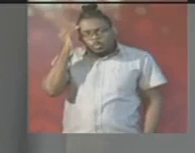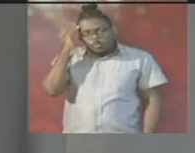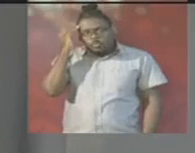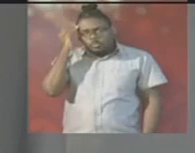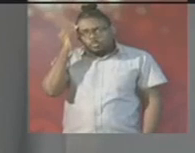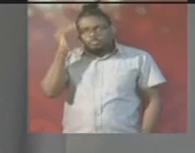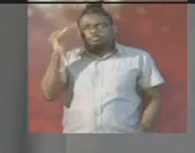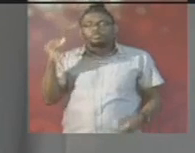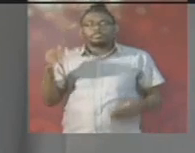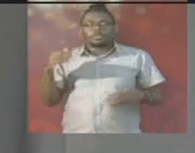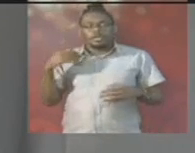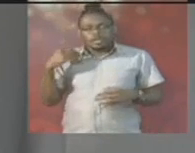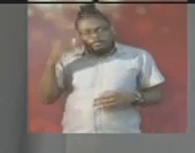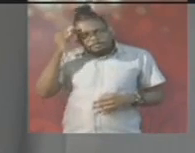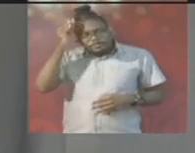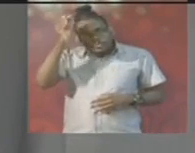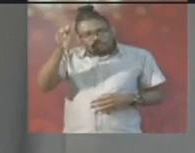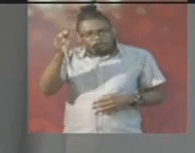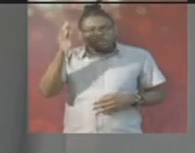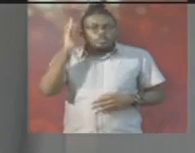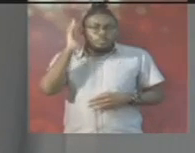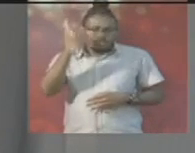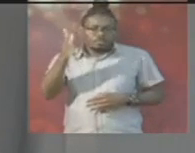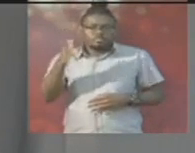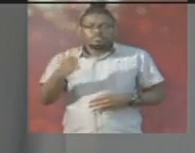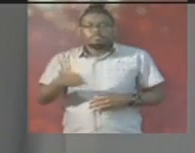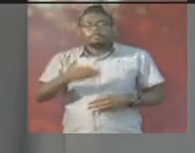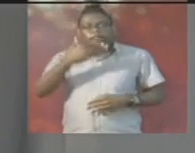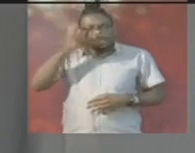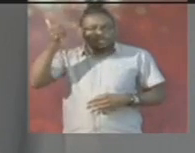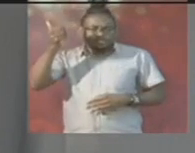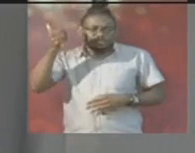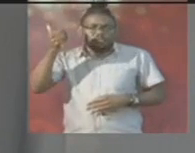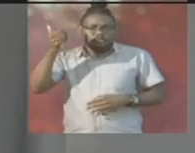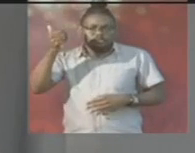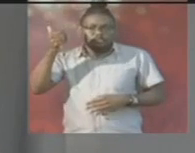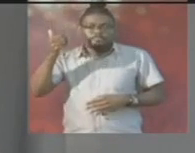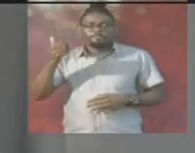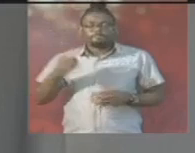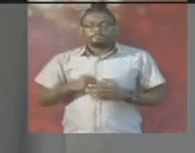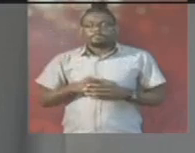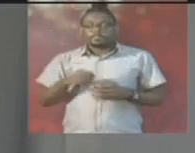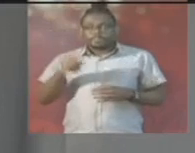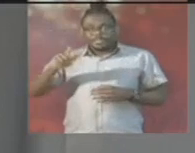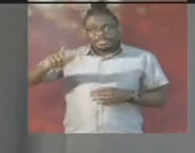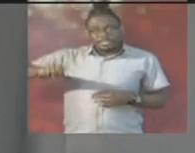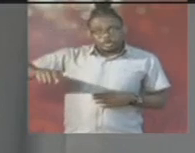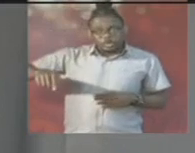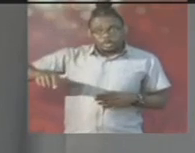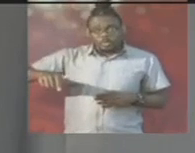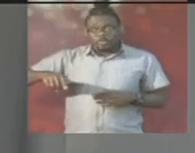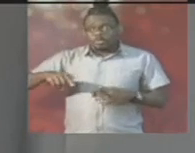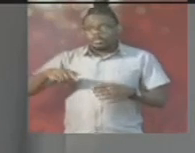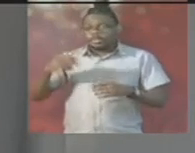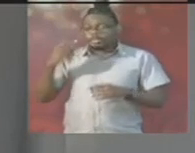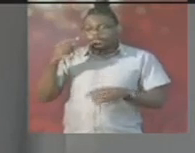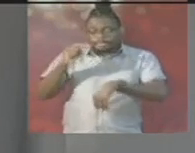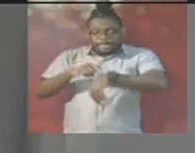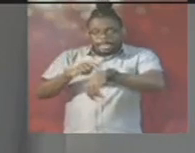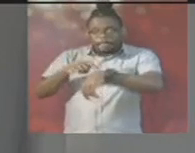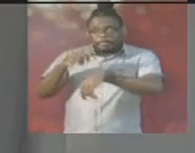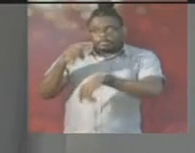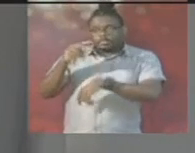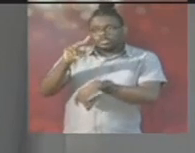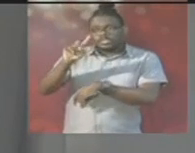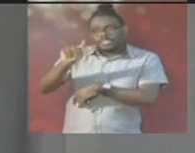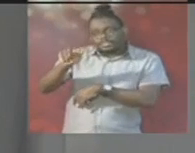get better. Do a little less of screen time. particularly looking at some of what